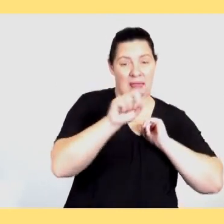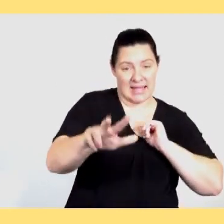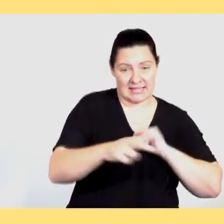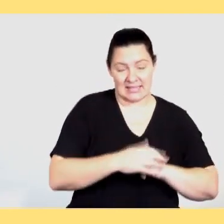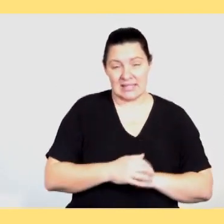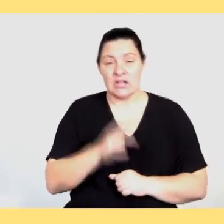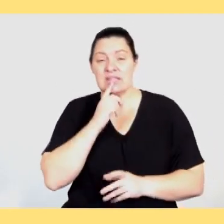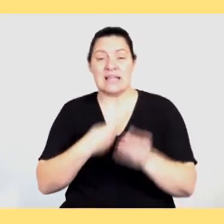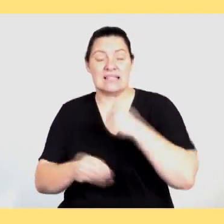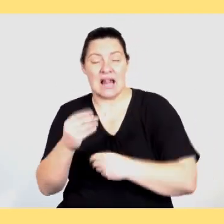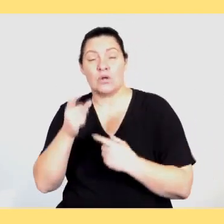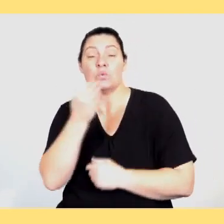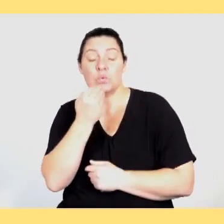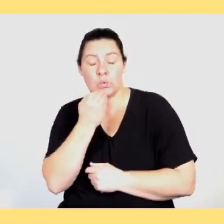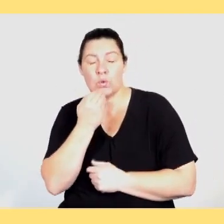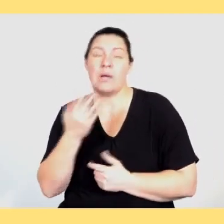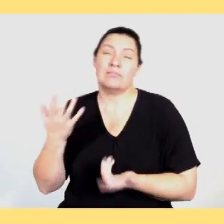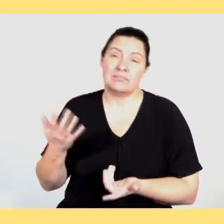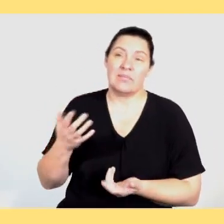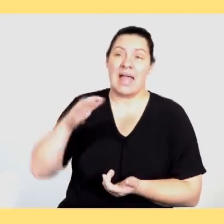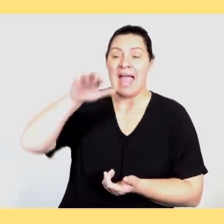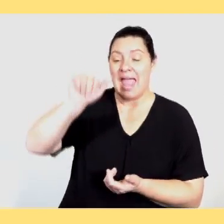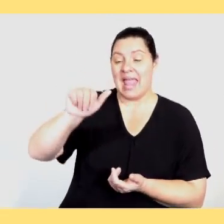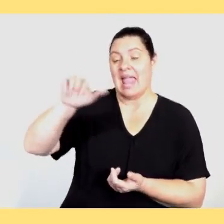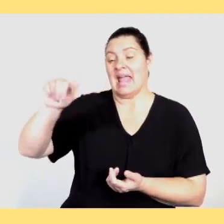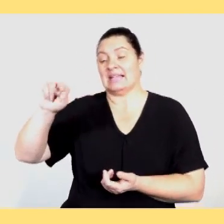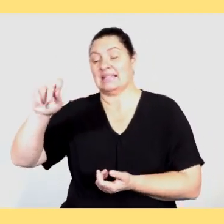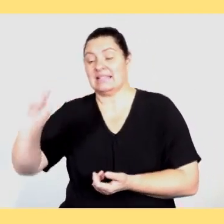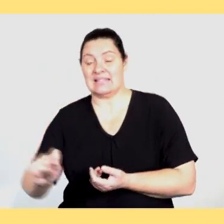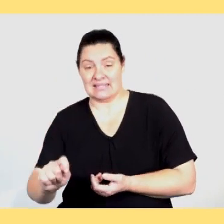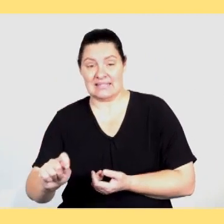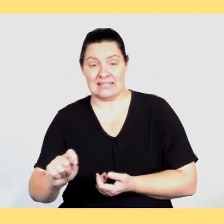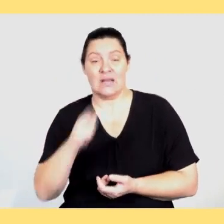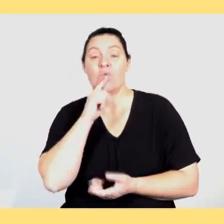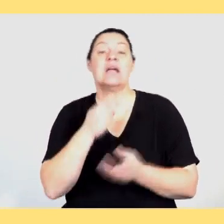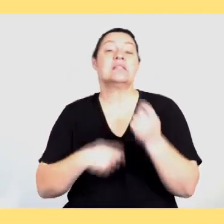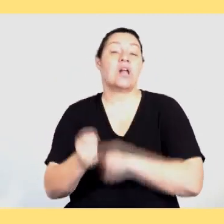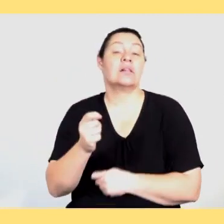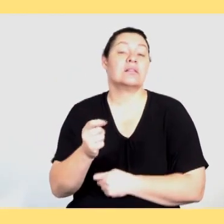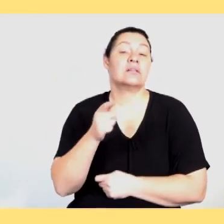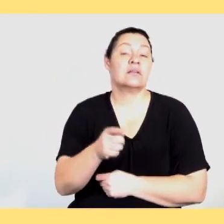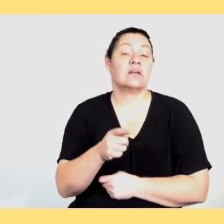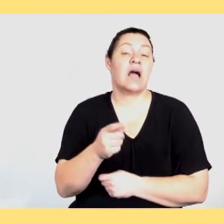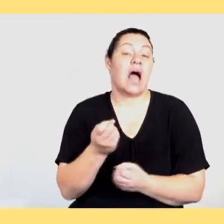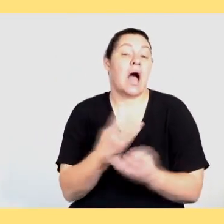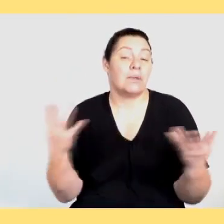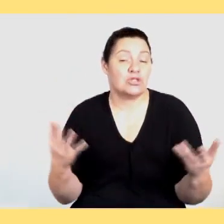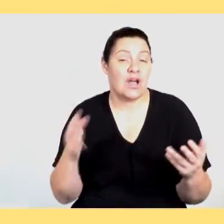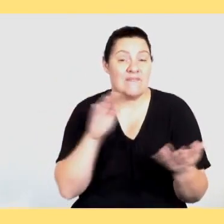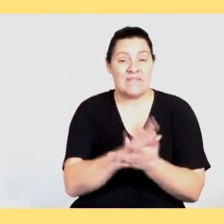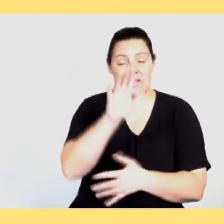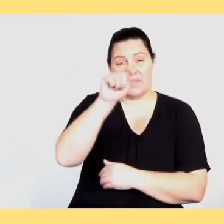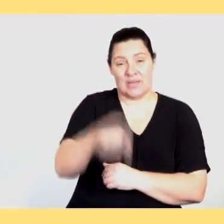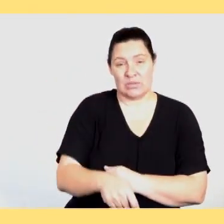80. They say we sold goods to A.N.T. And to A.N.T., we sold him goods of